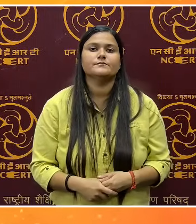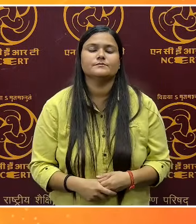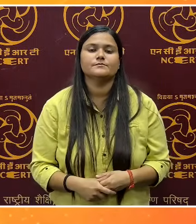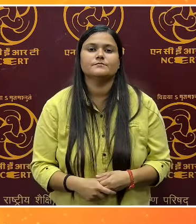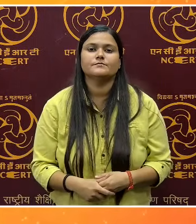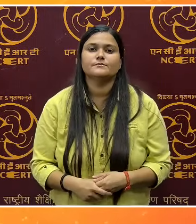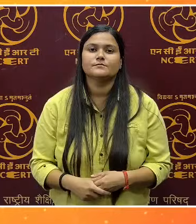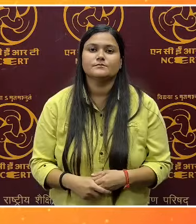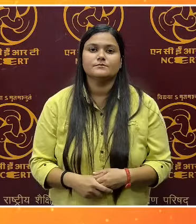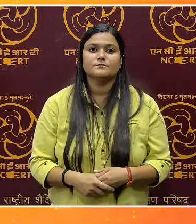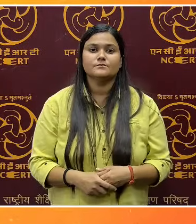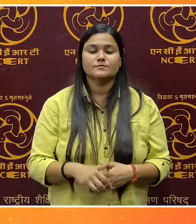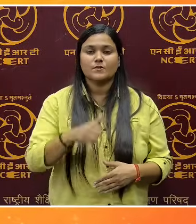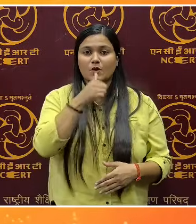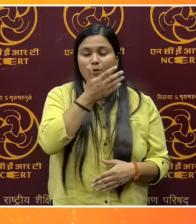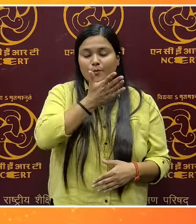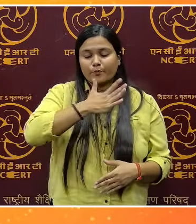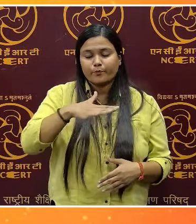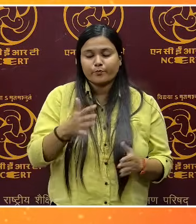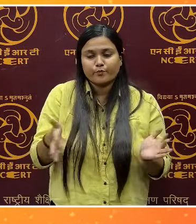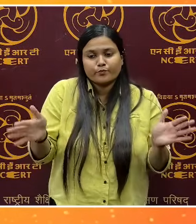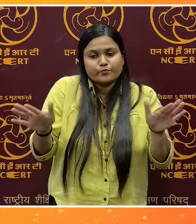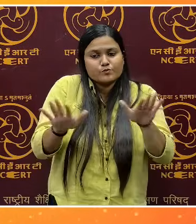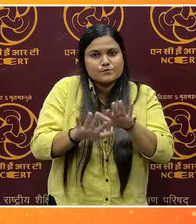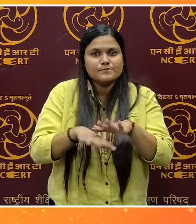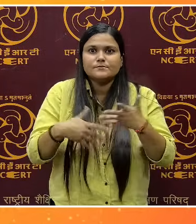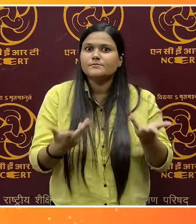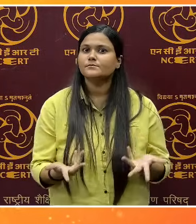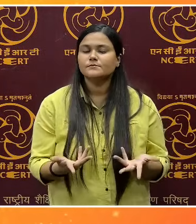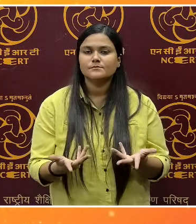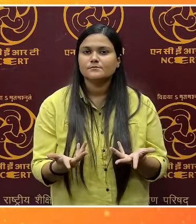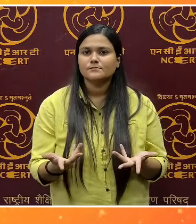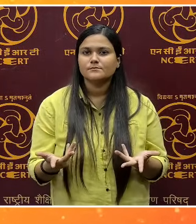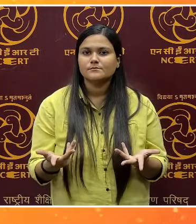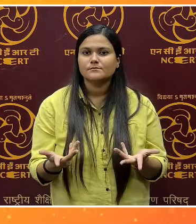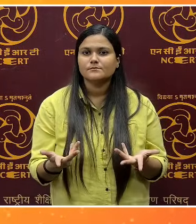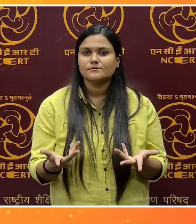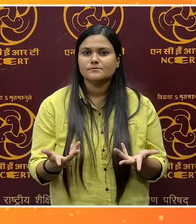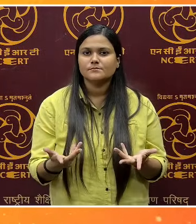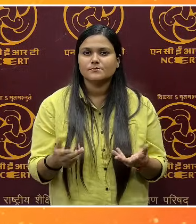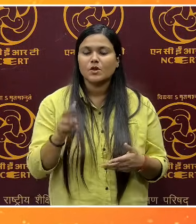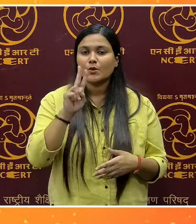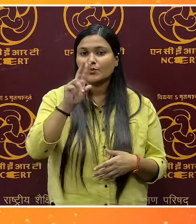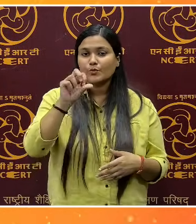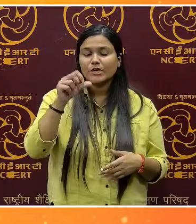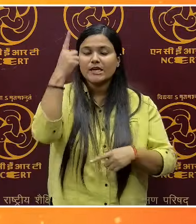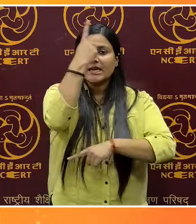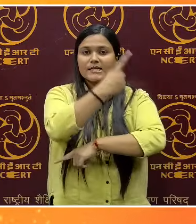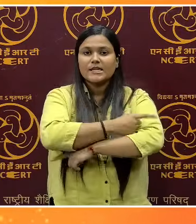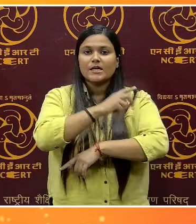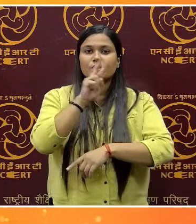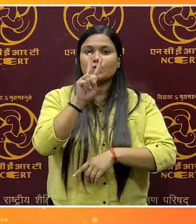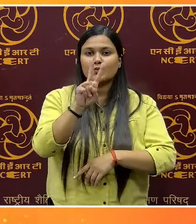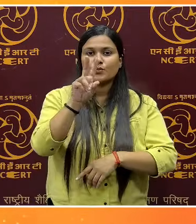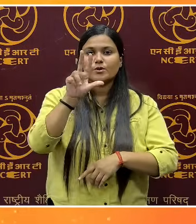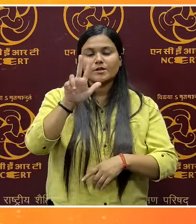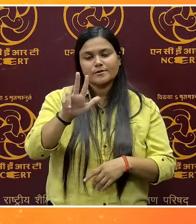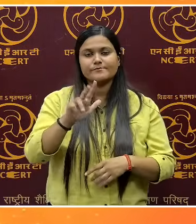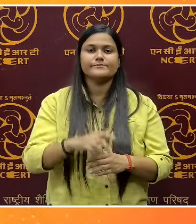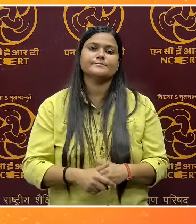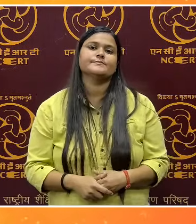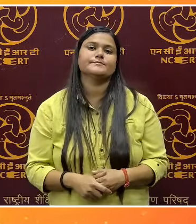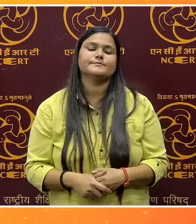when the pond was fully covered, that will be how much? On 29th day 2 to the power